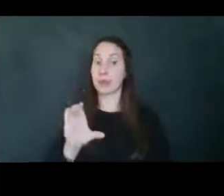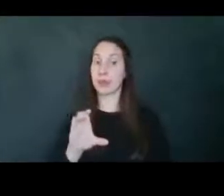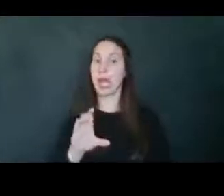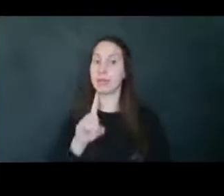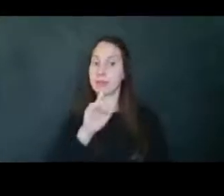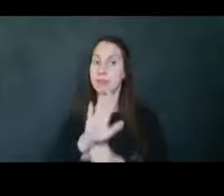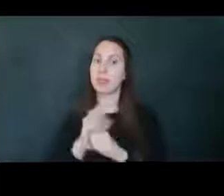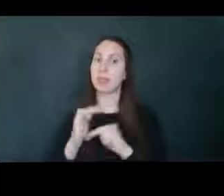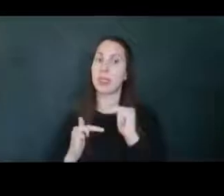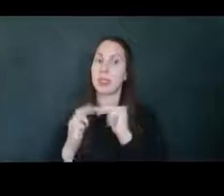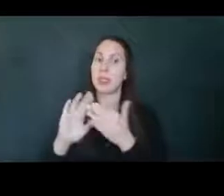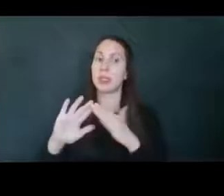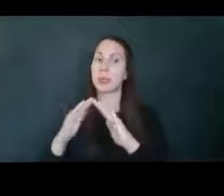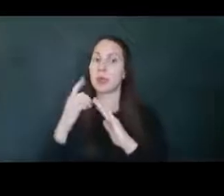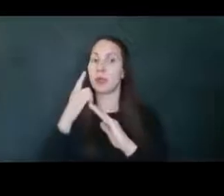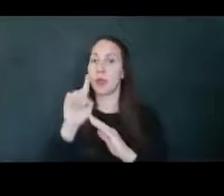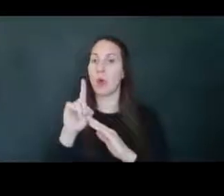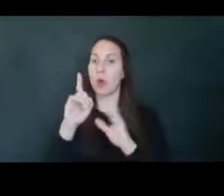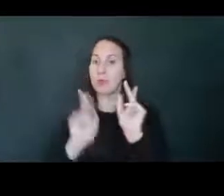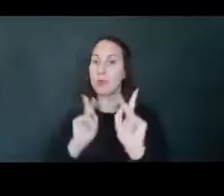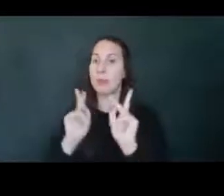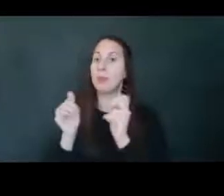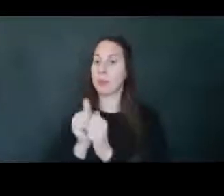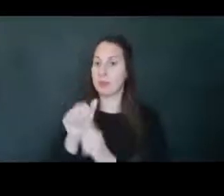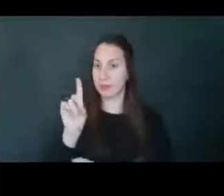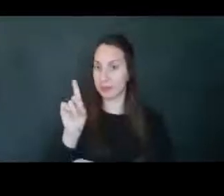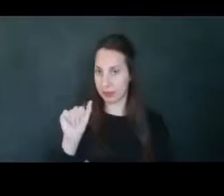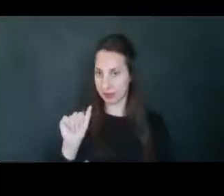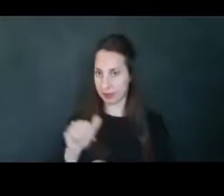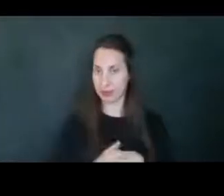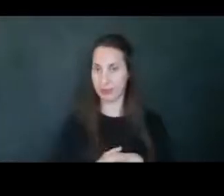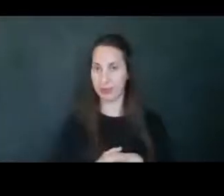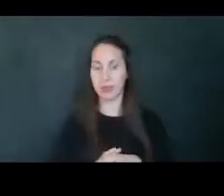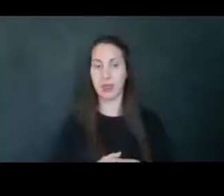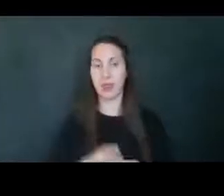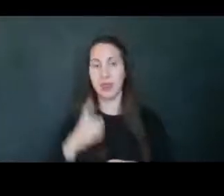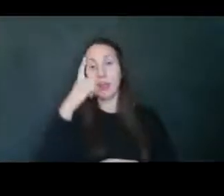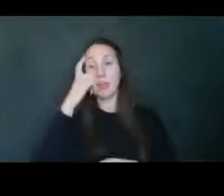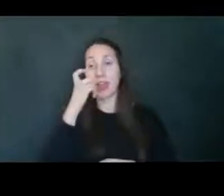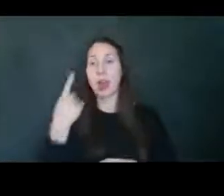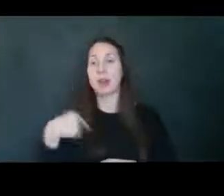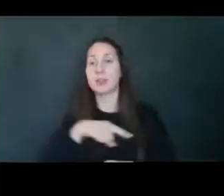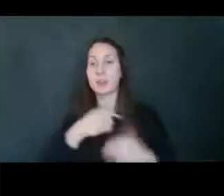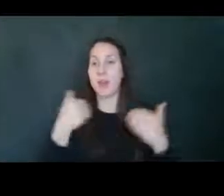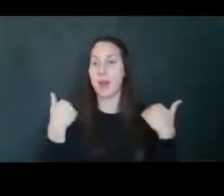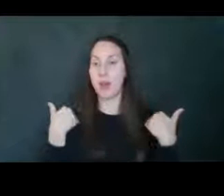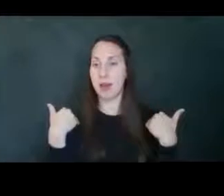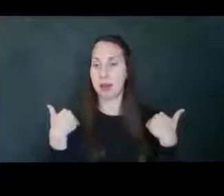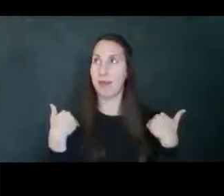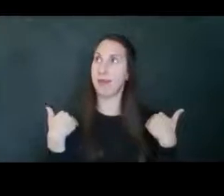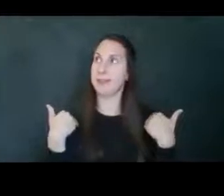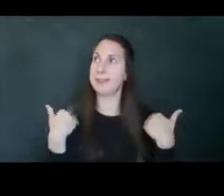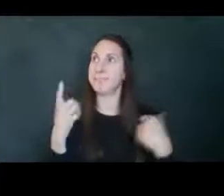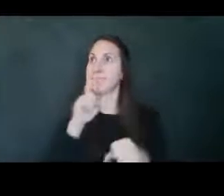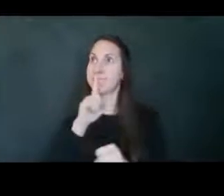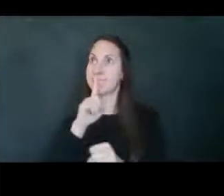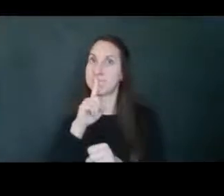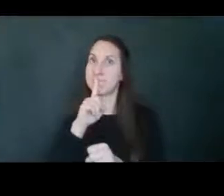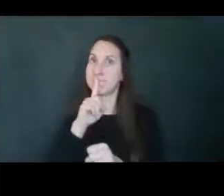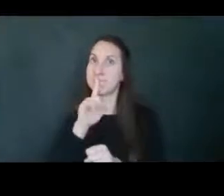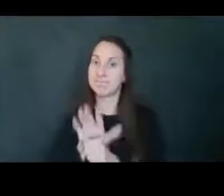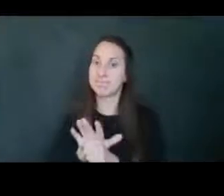for individuals with disabilities. And because we have devoted our time